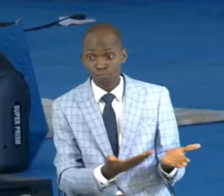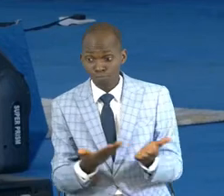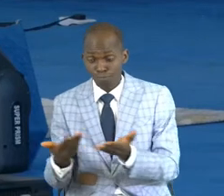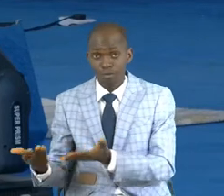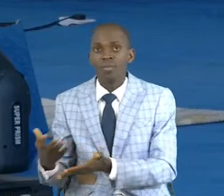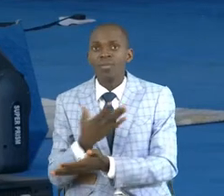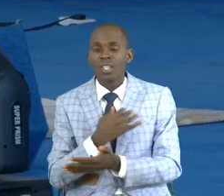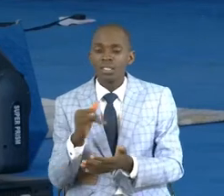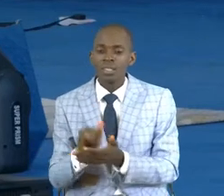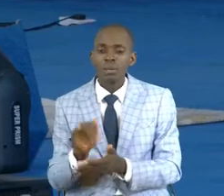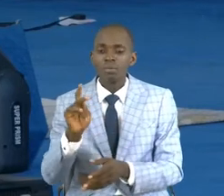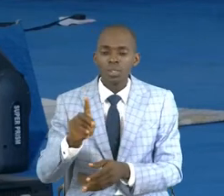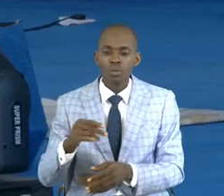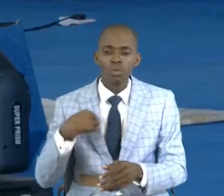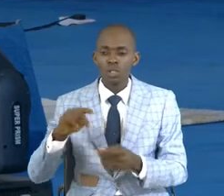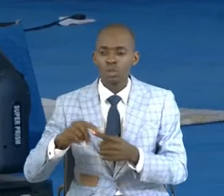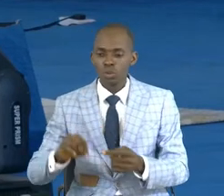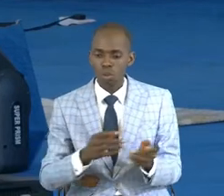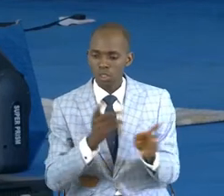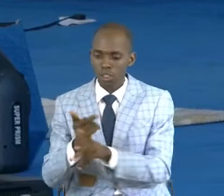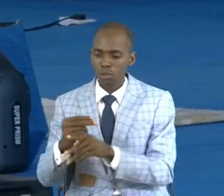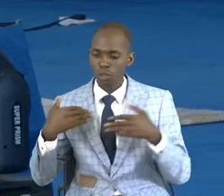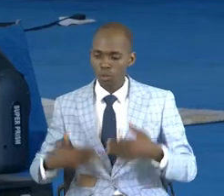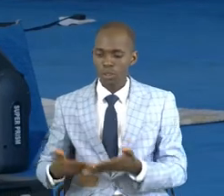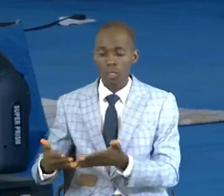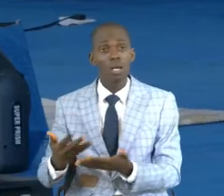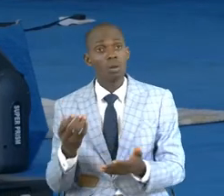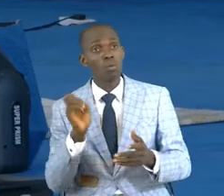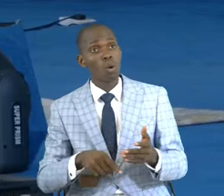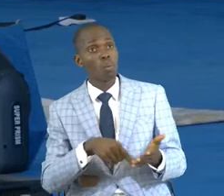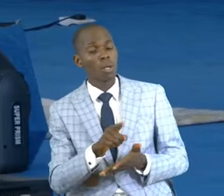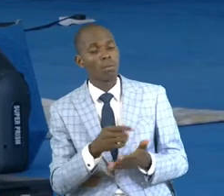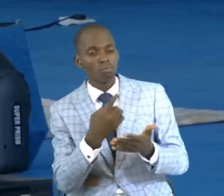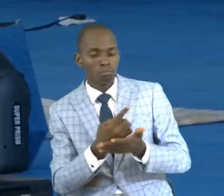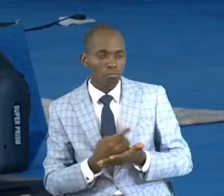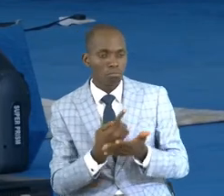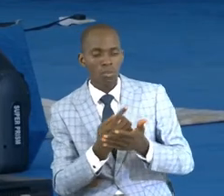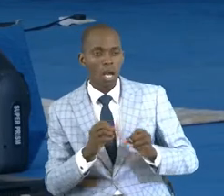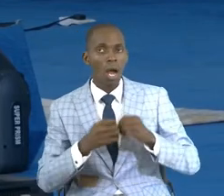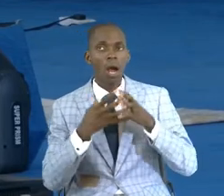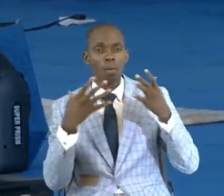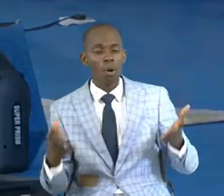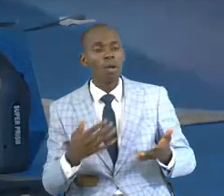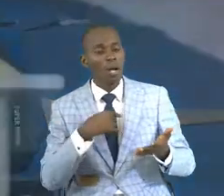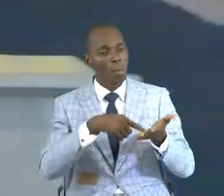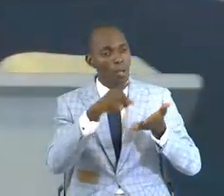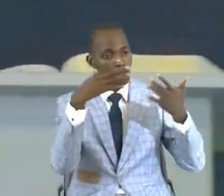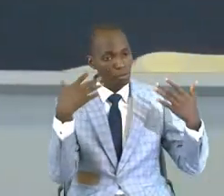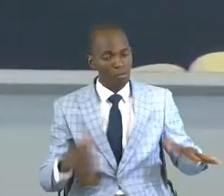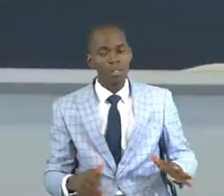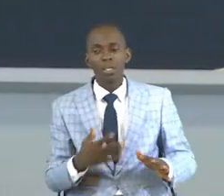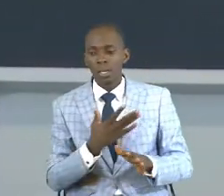you pay this amount. And all they are negotiating, the man is dead. He cannot take part in that. In